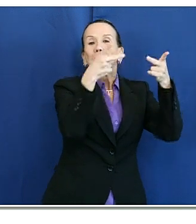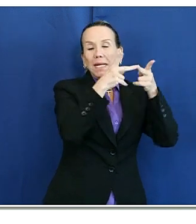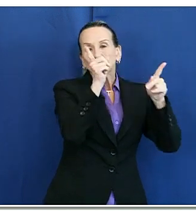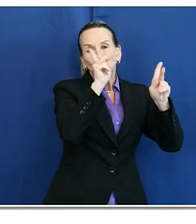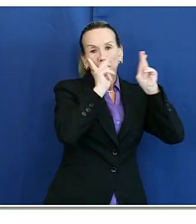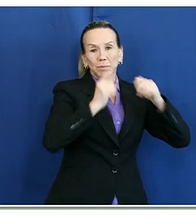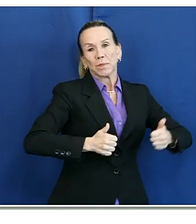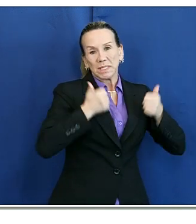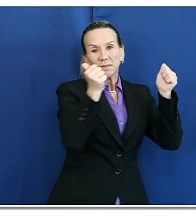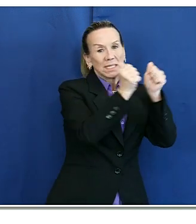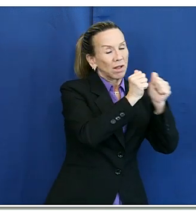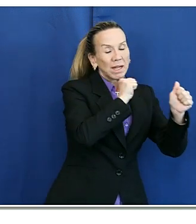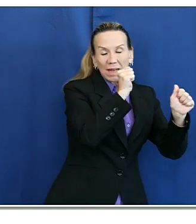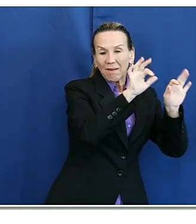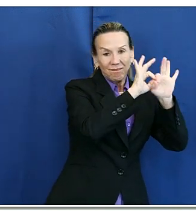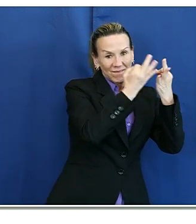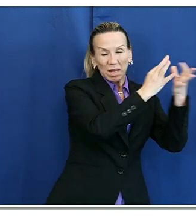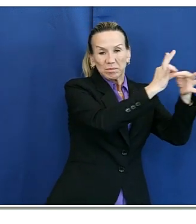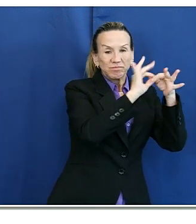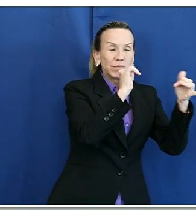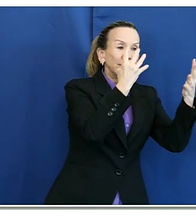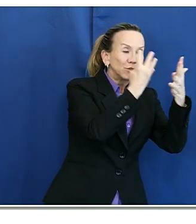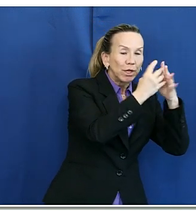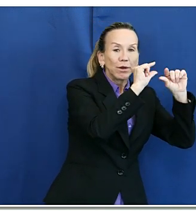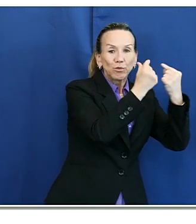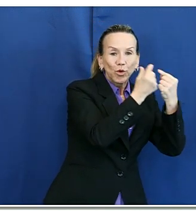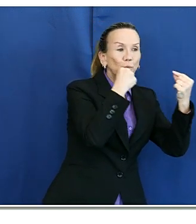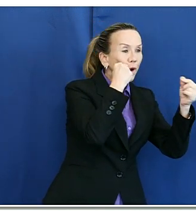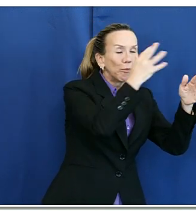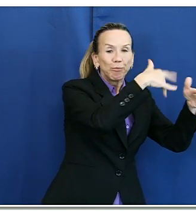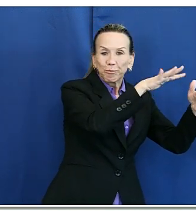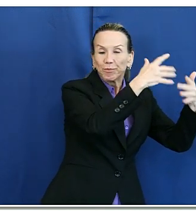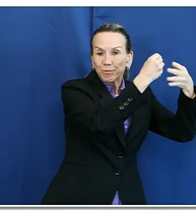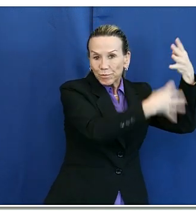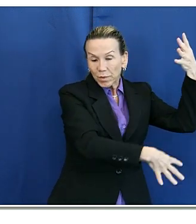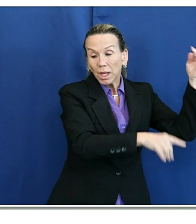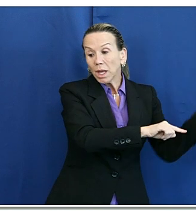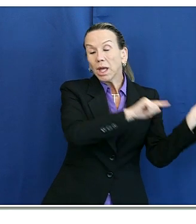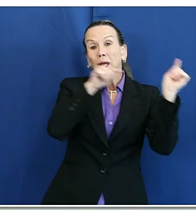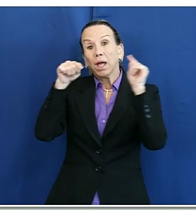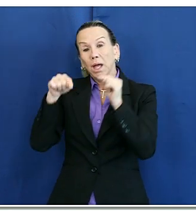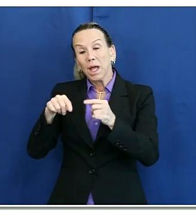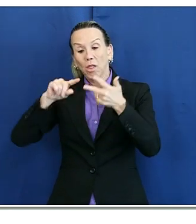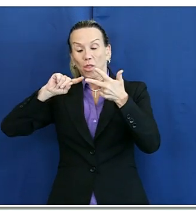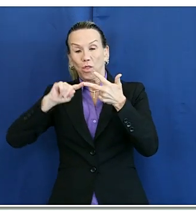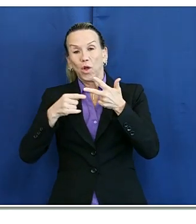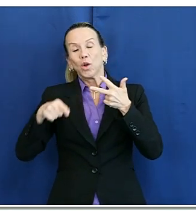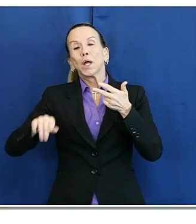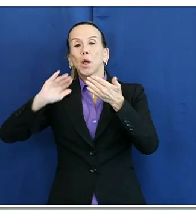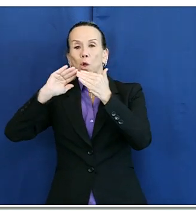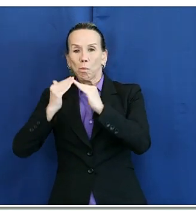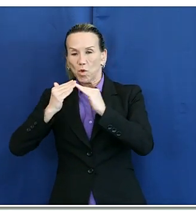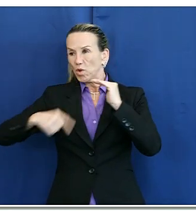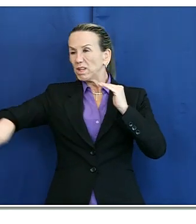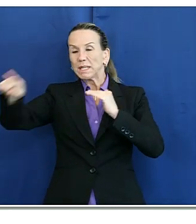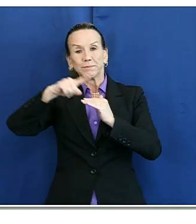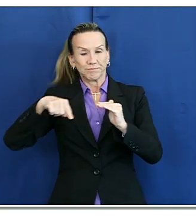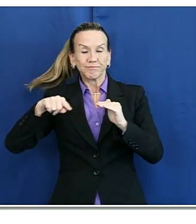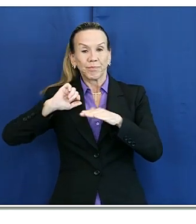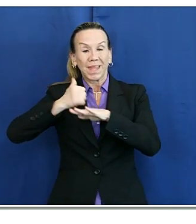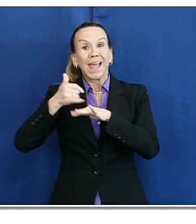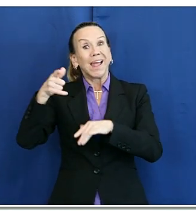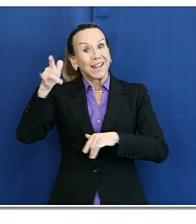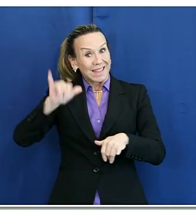settings, and the third is community settings. Community settings is one of our county's 13 triggers and